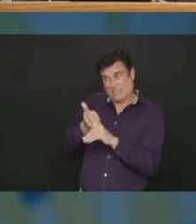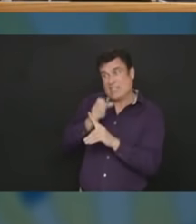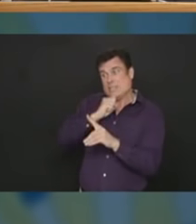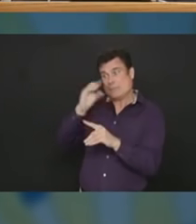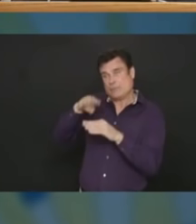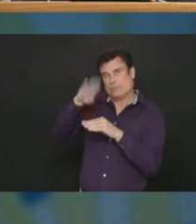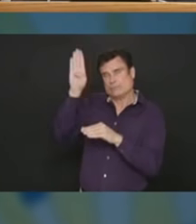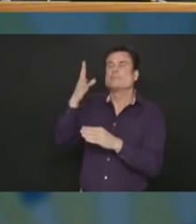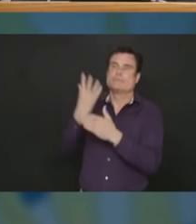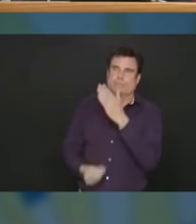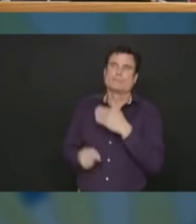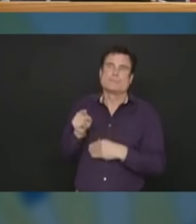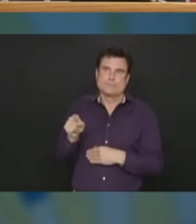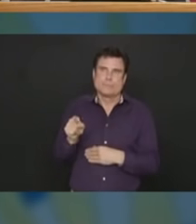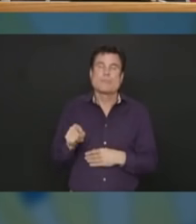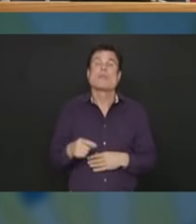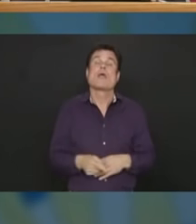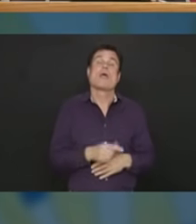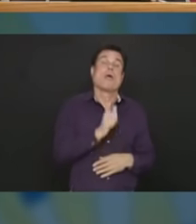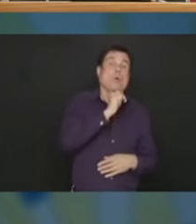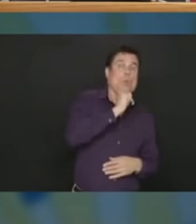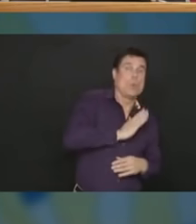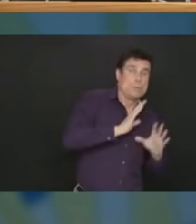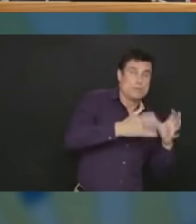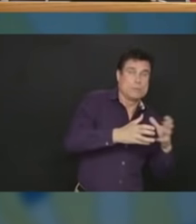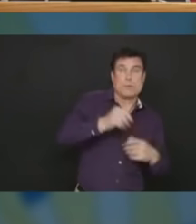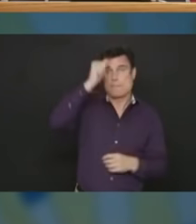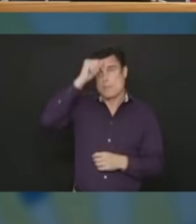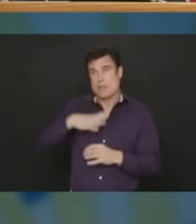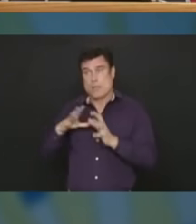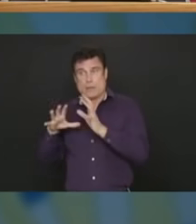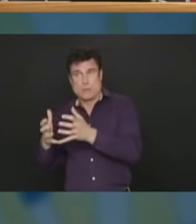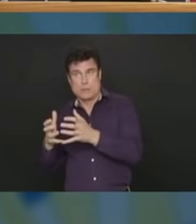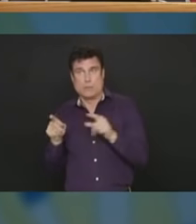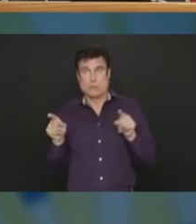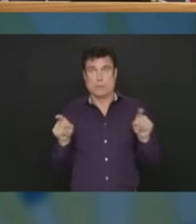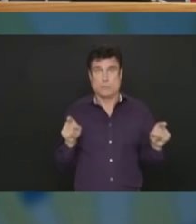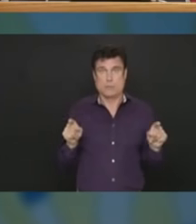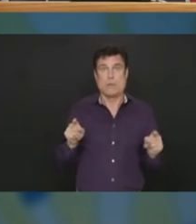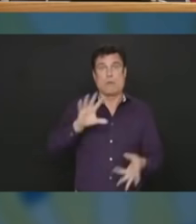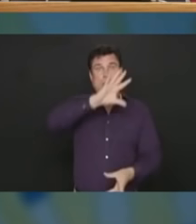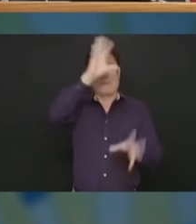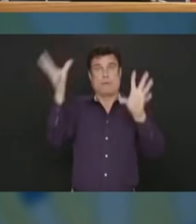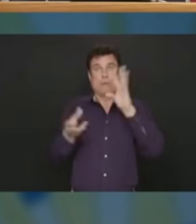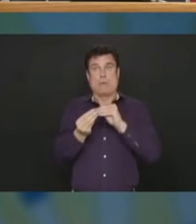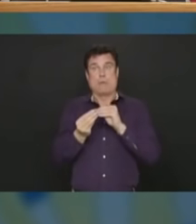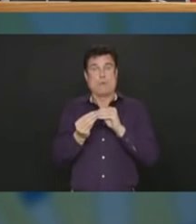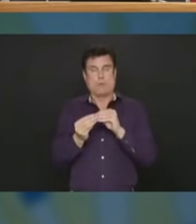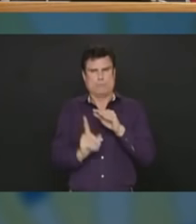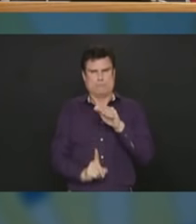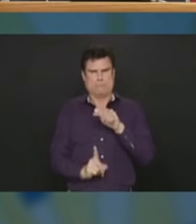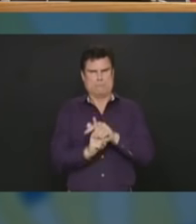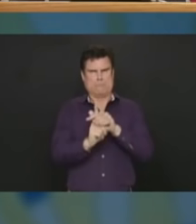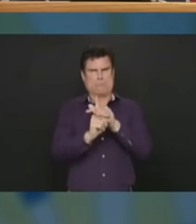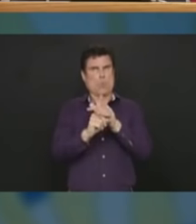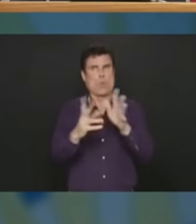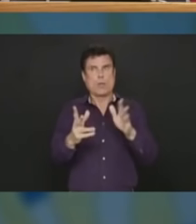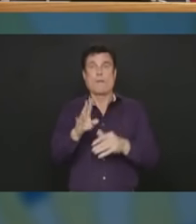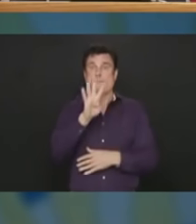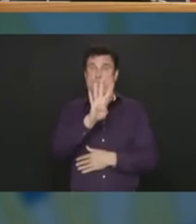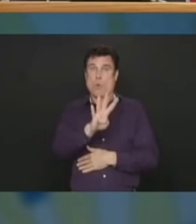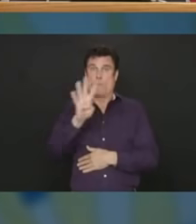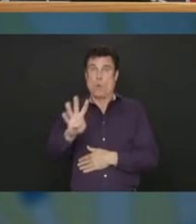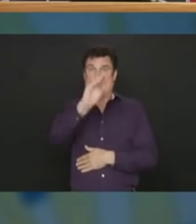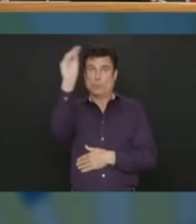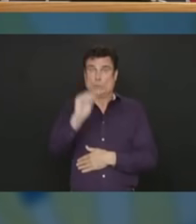of our cases are male, but they're 2/3 of our cases who end up in hospital or intensive care were male, and